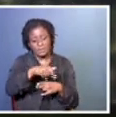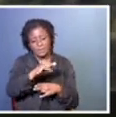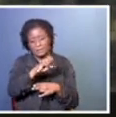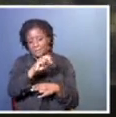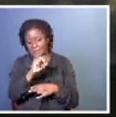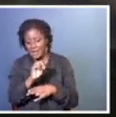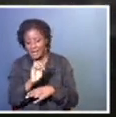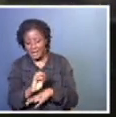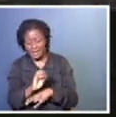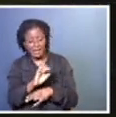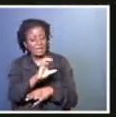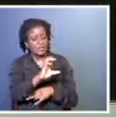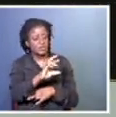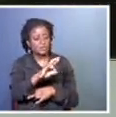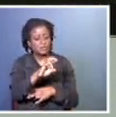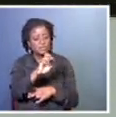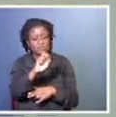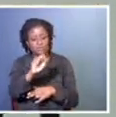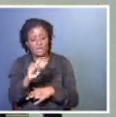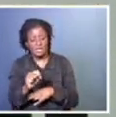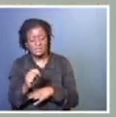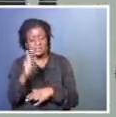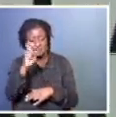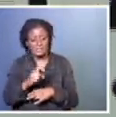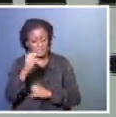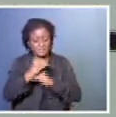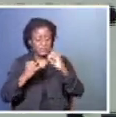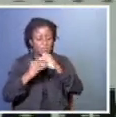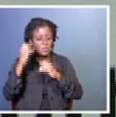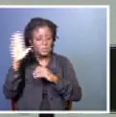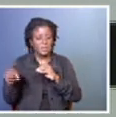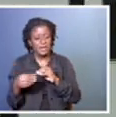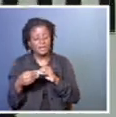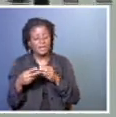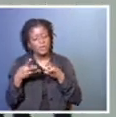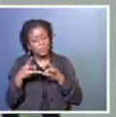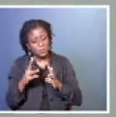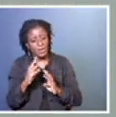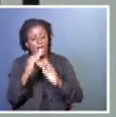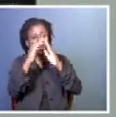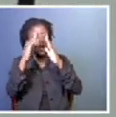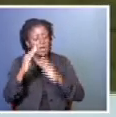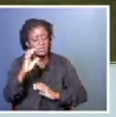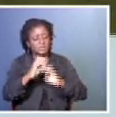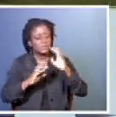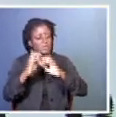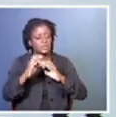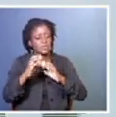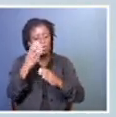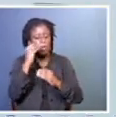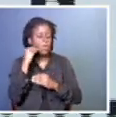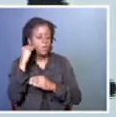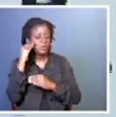will also be put in place while houses are being constructed. These homes will cost from